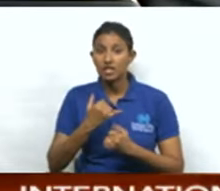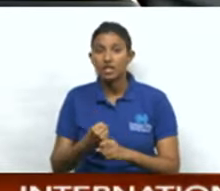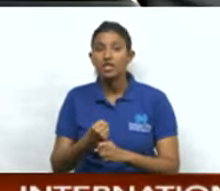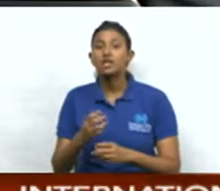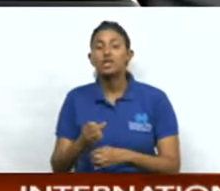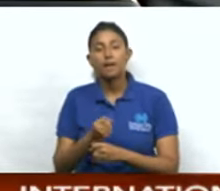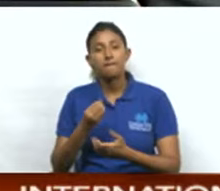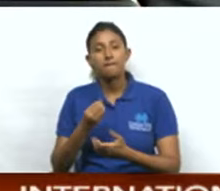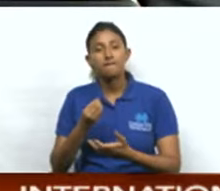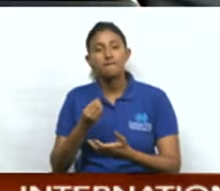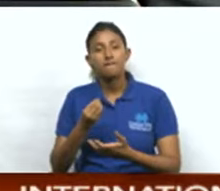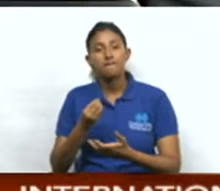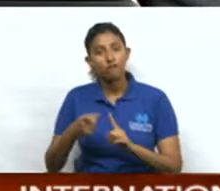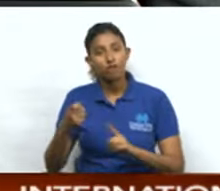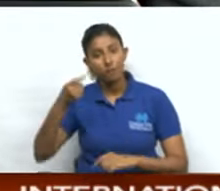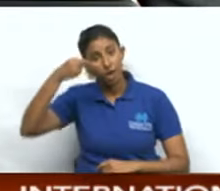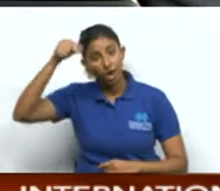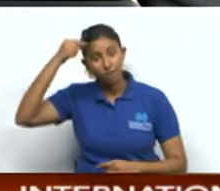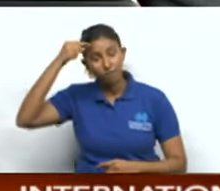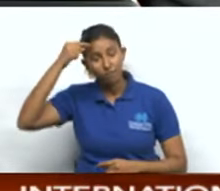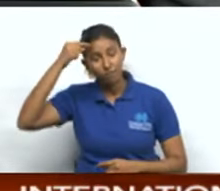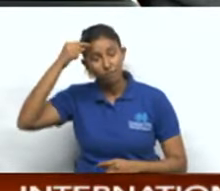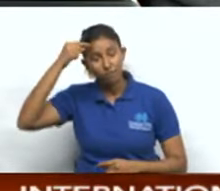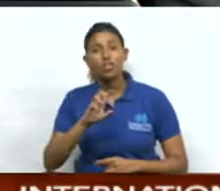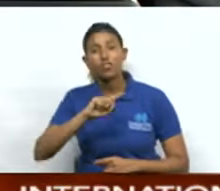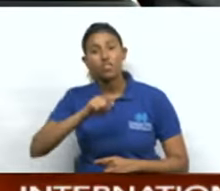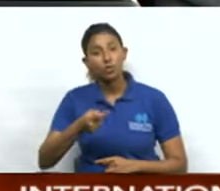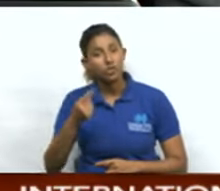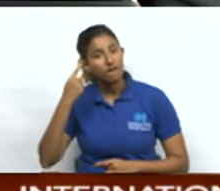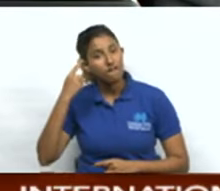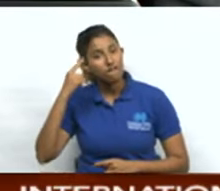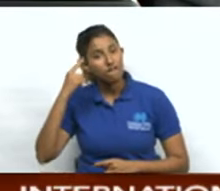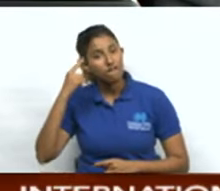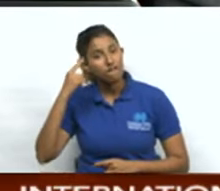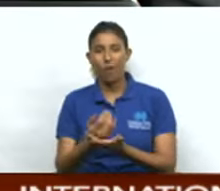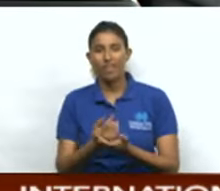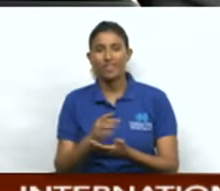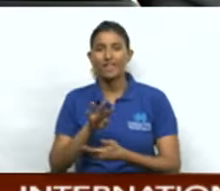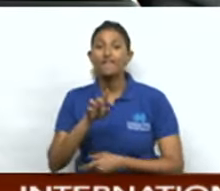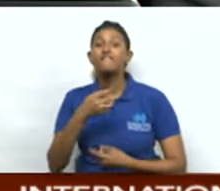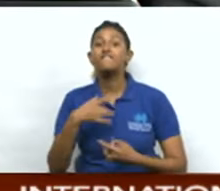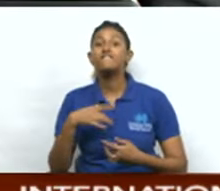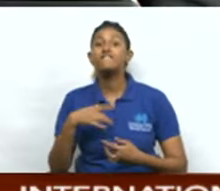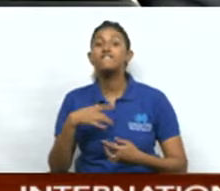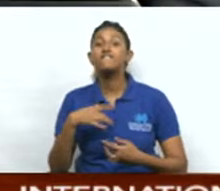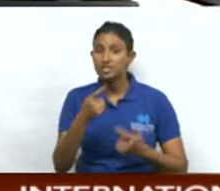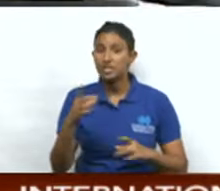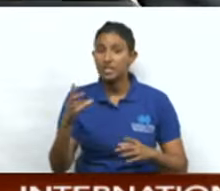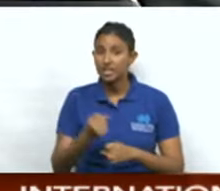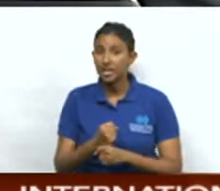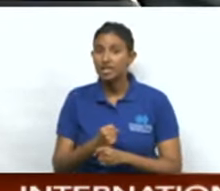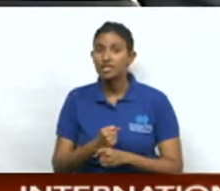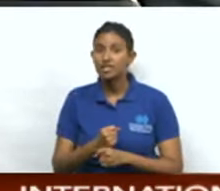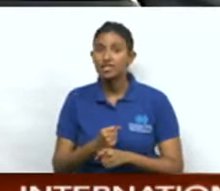calendar events. Timal says they've received that amount in the years gone by.